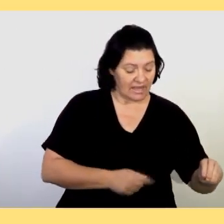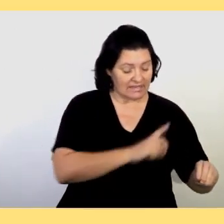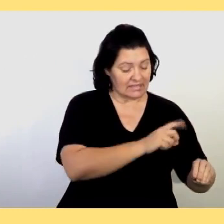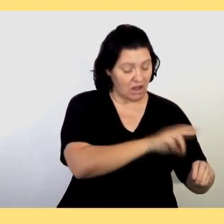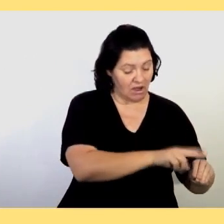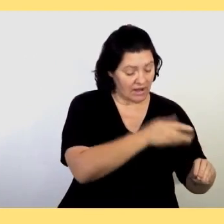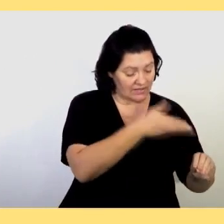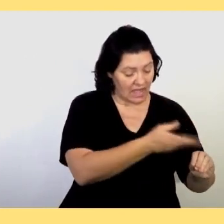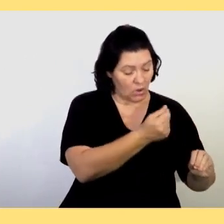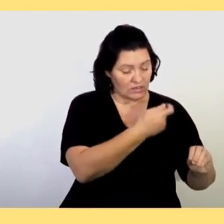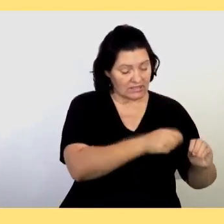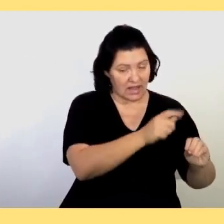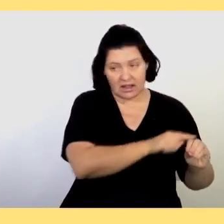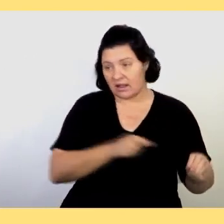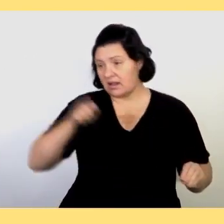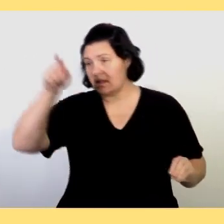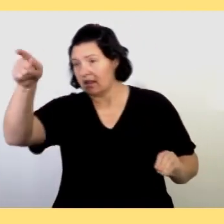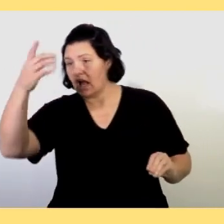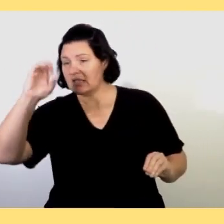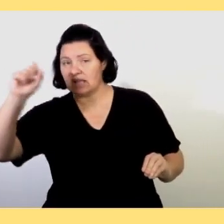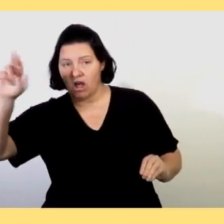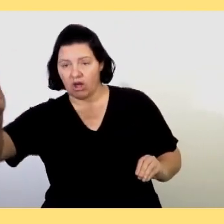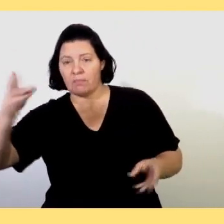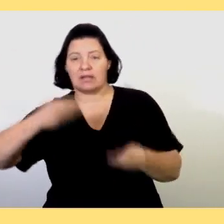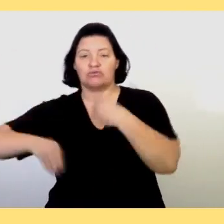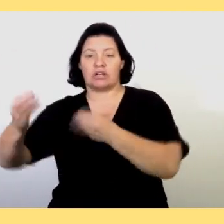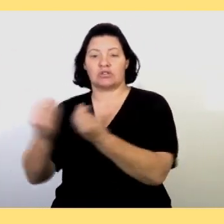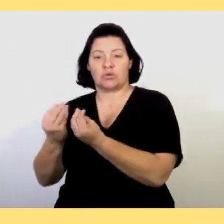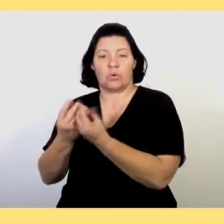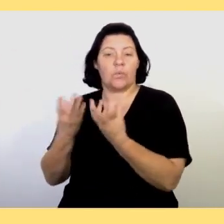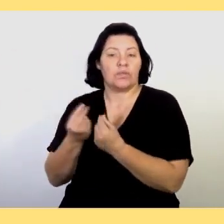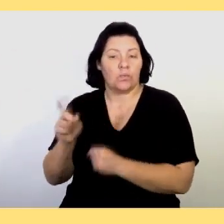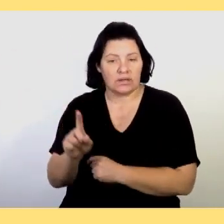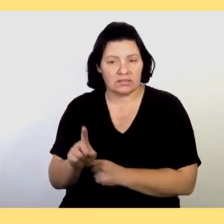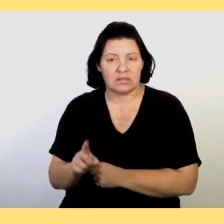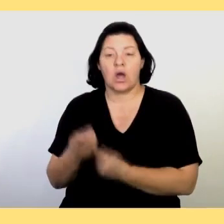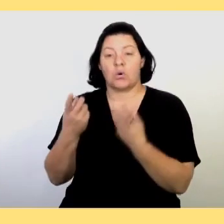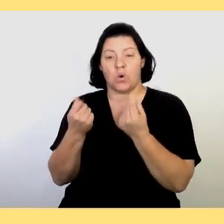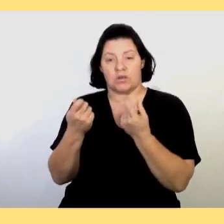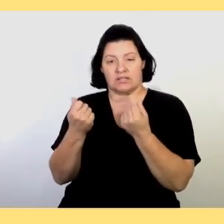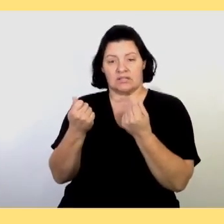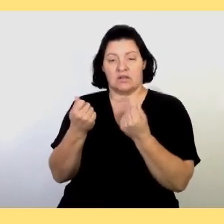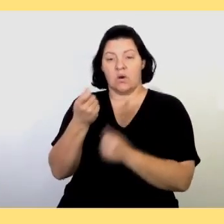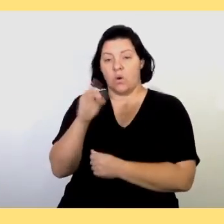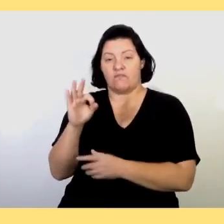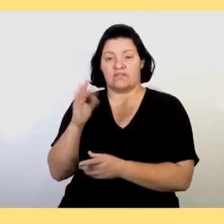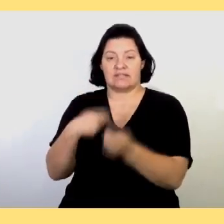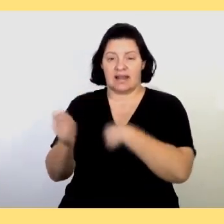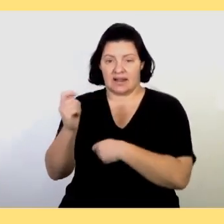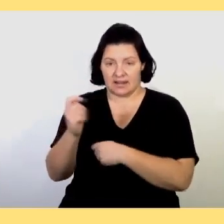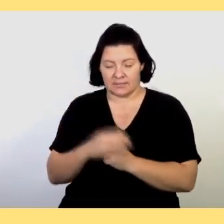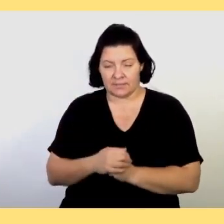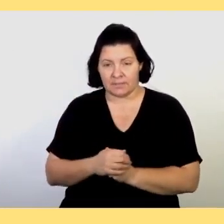I've debited my cost of sales, I must then credit my trading stock with what? With cost